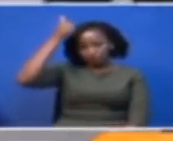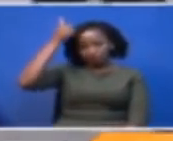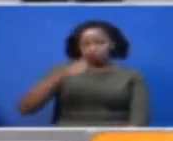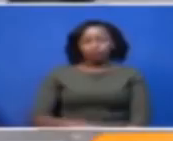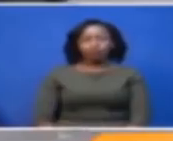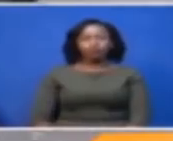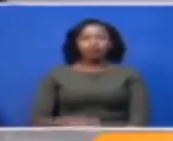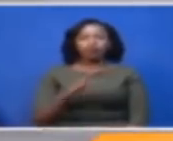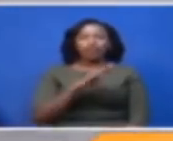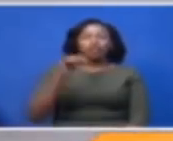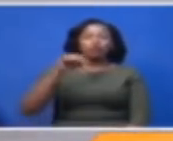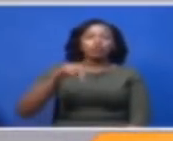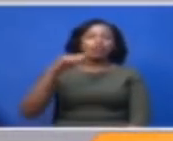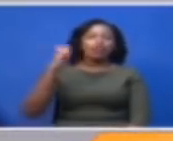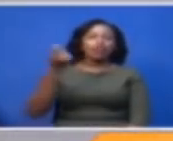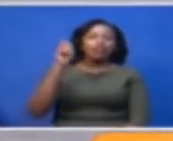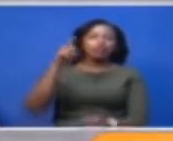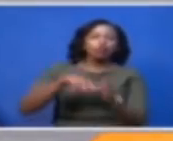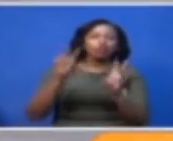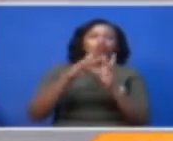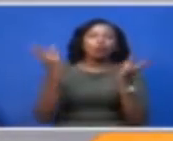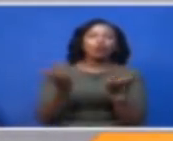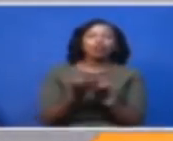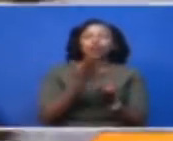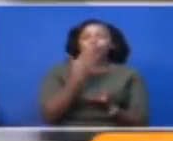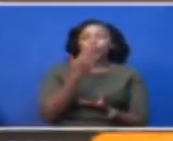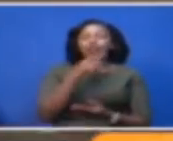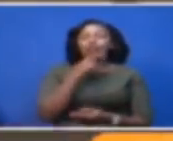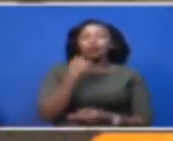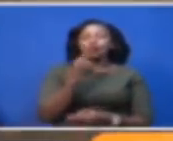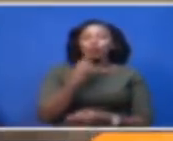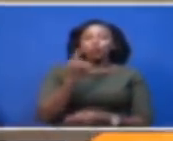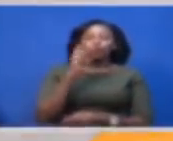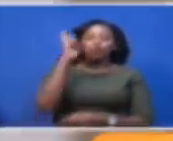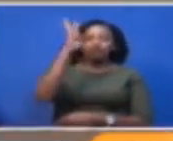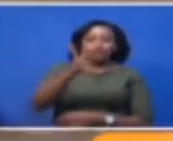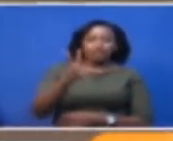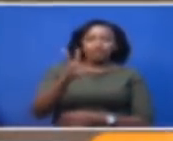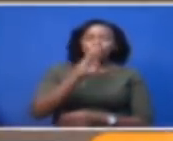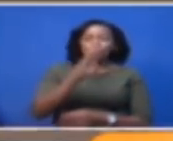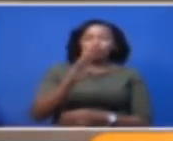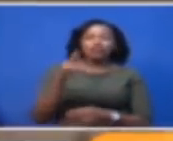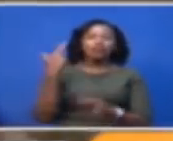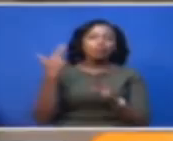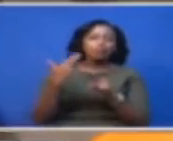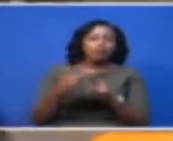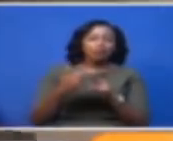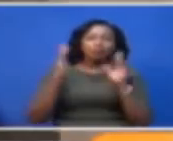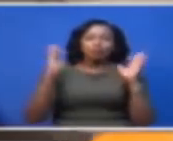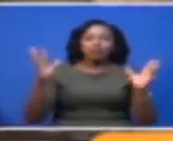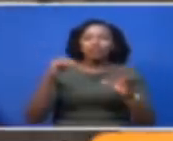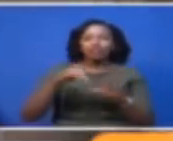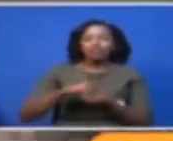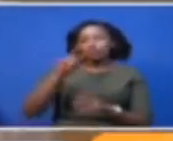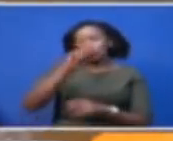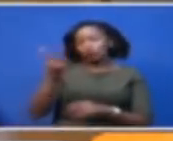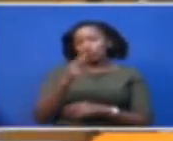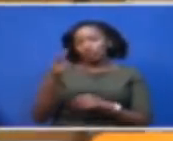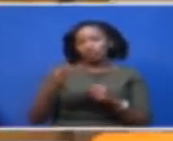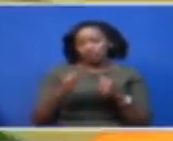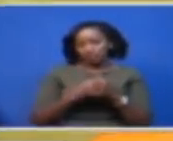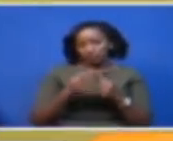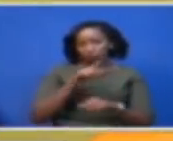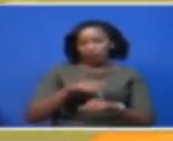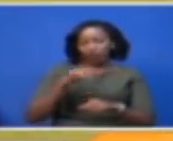And today, Kenya joins the world in mourning the man who would become a household name in January and February of 2008 as Kenya struggled